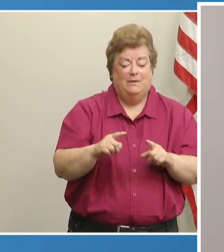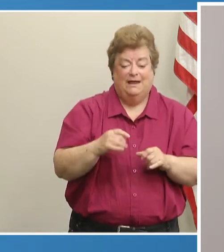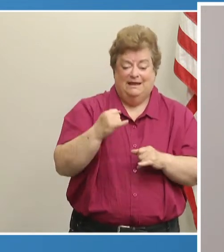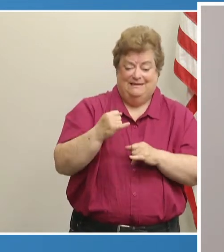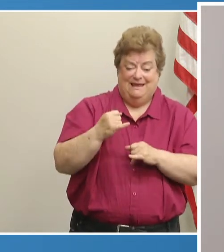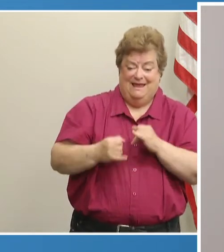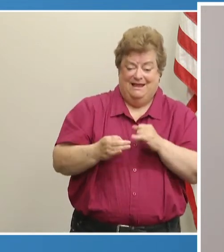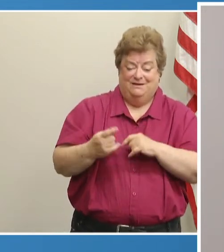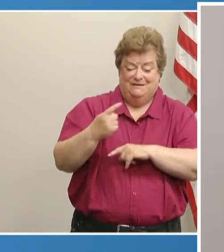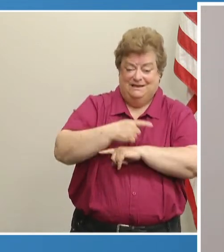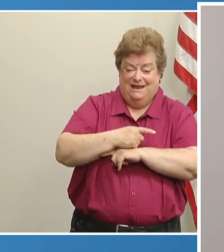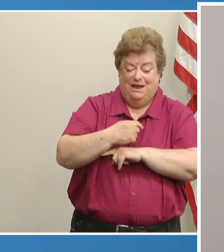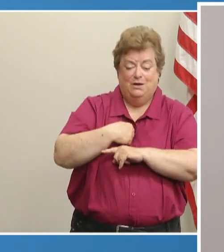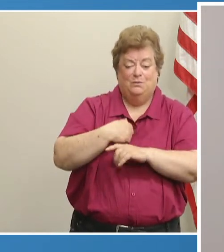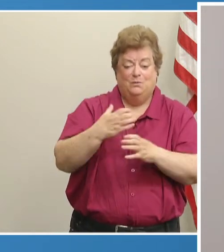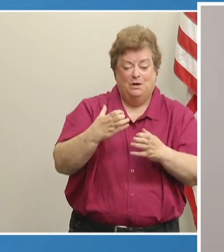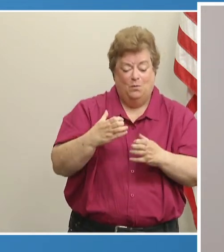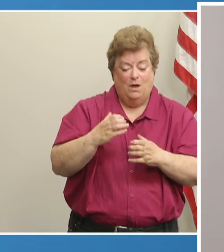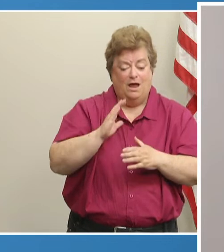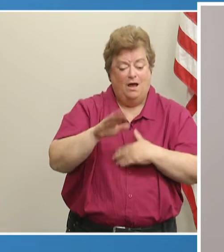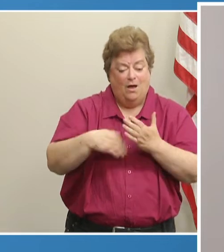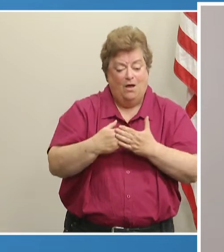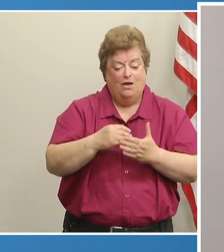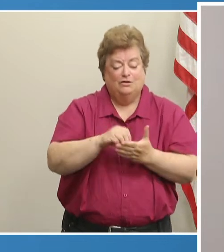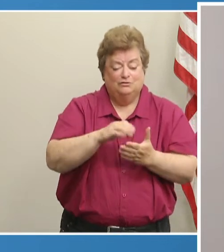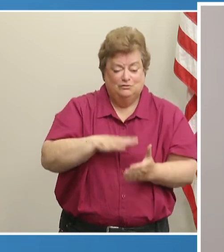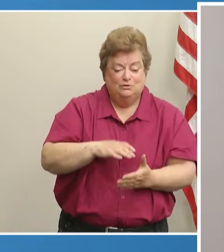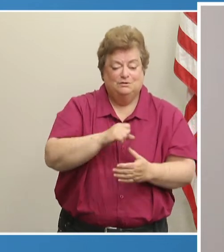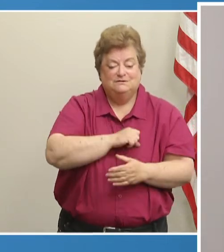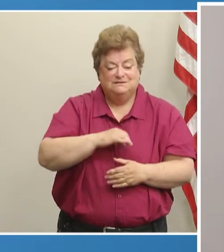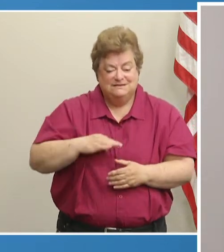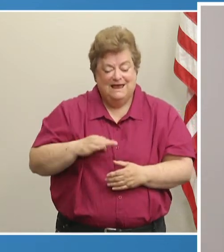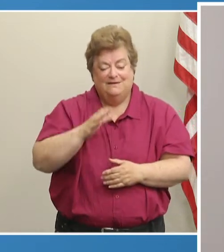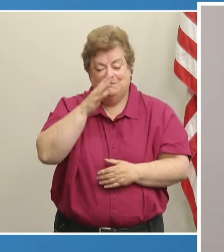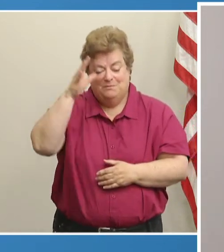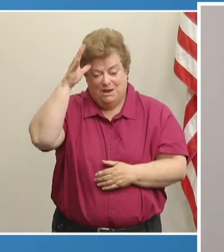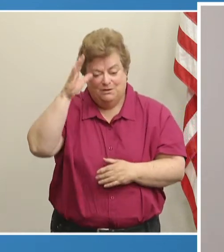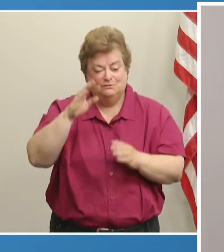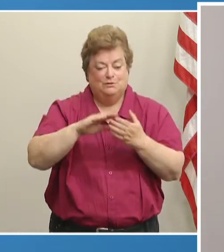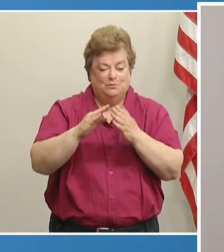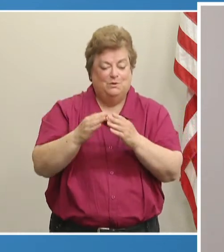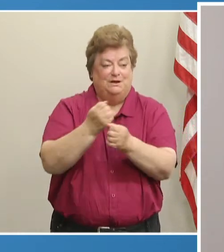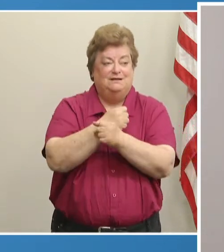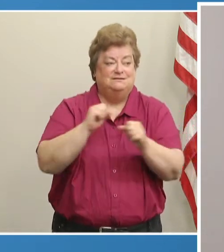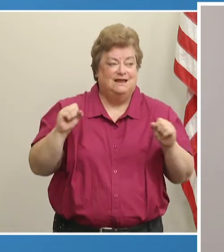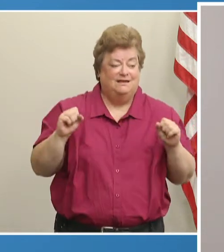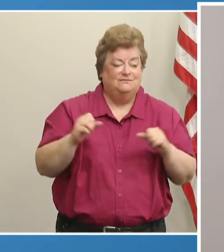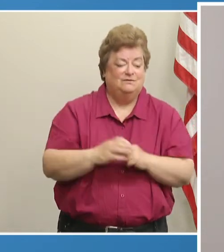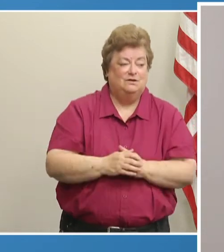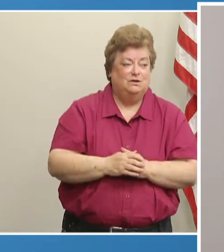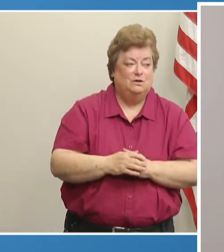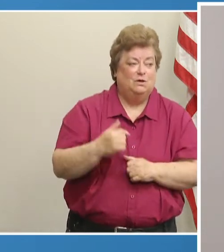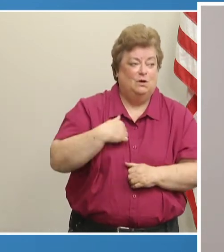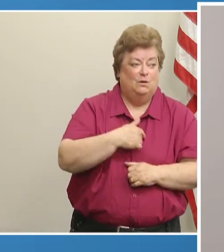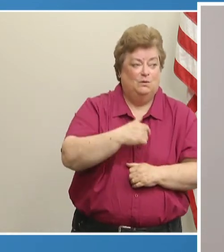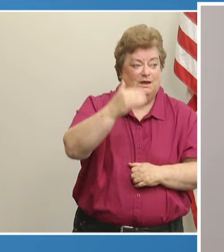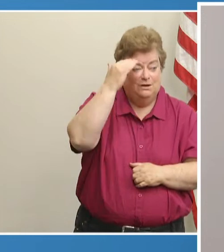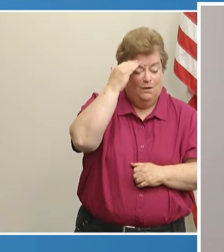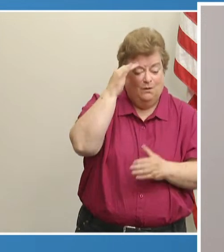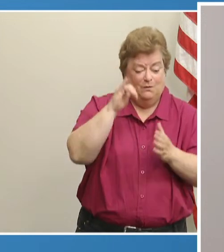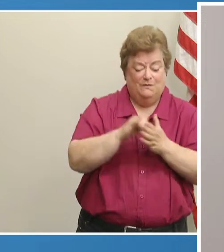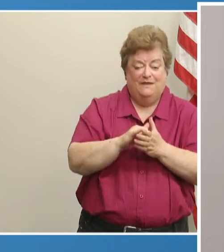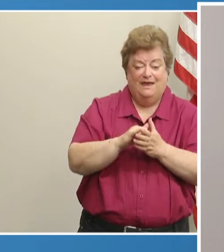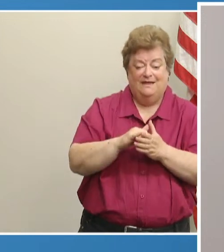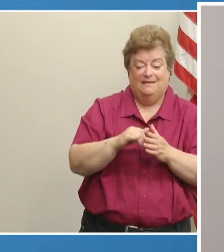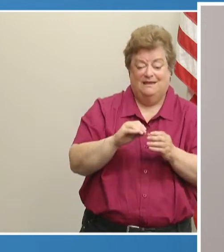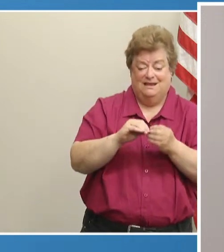day, we want to make sure that our students and our staff and our parents and our community are safe. And we know this, that the number of